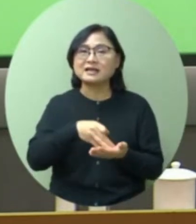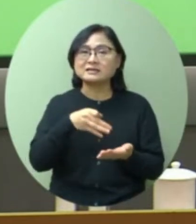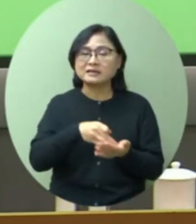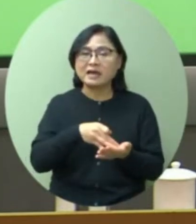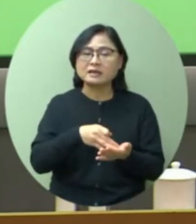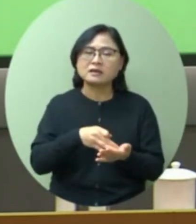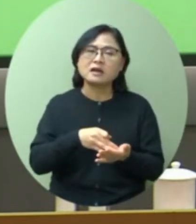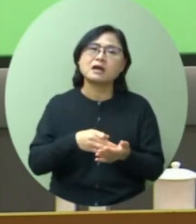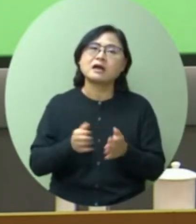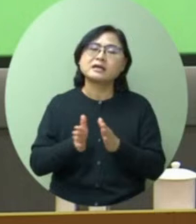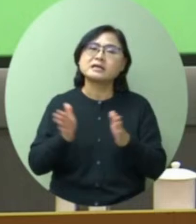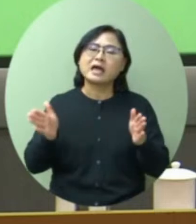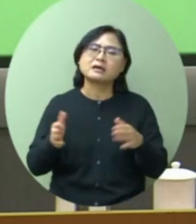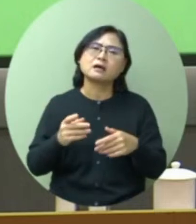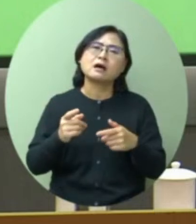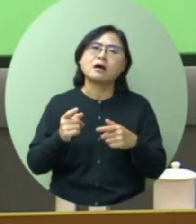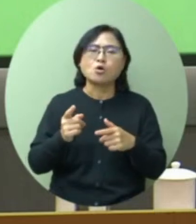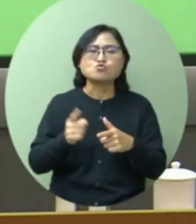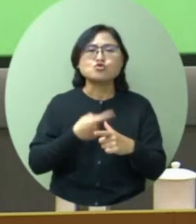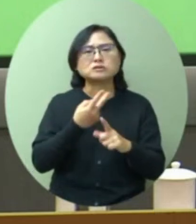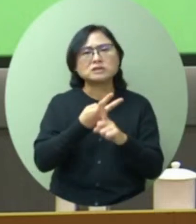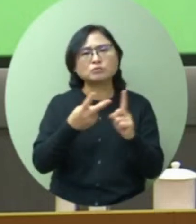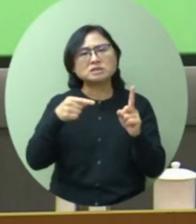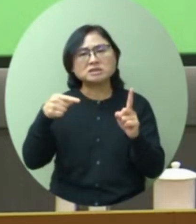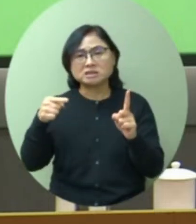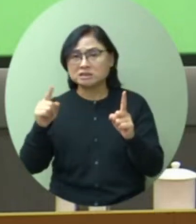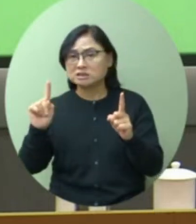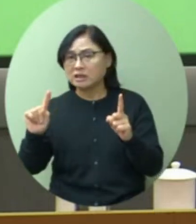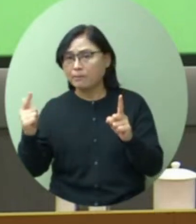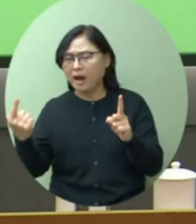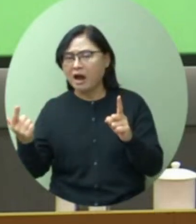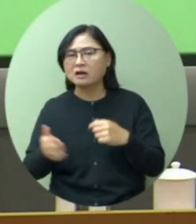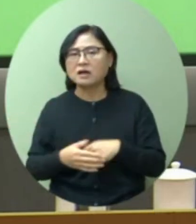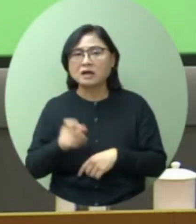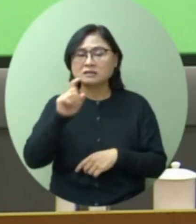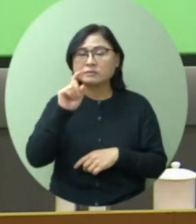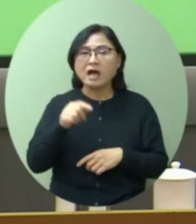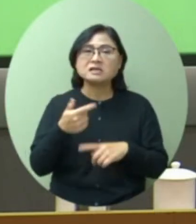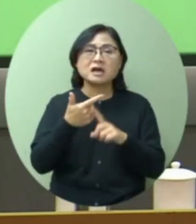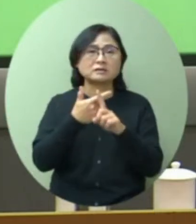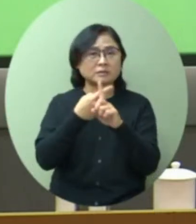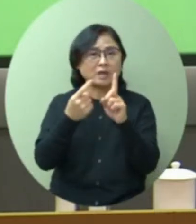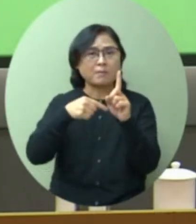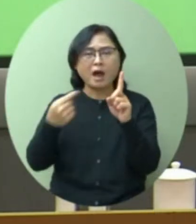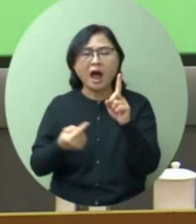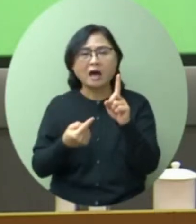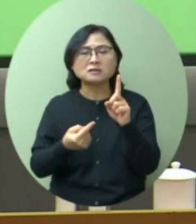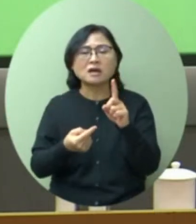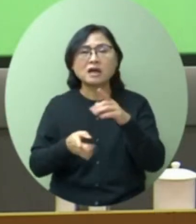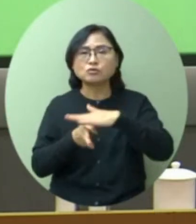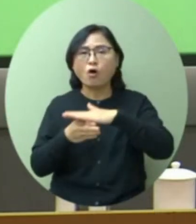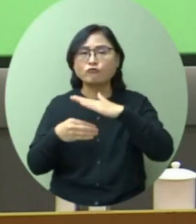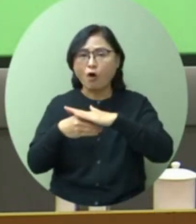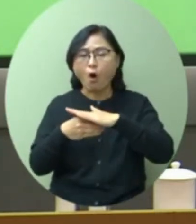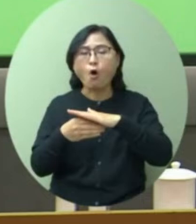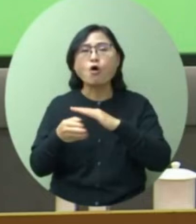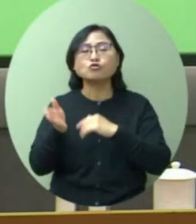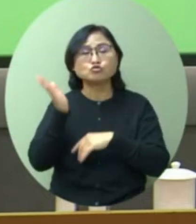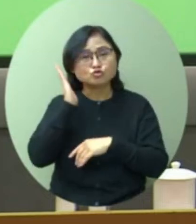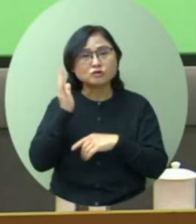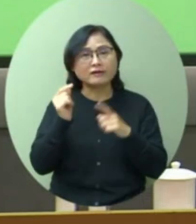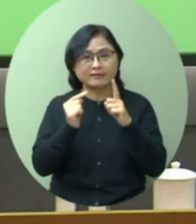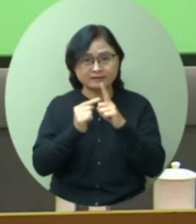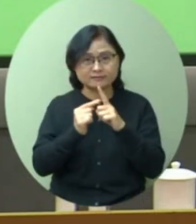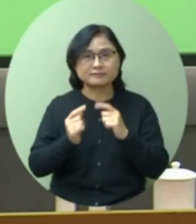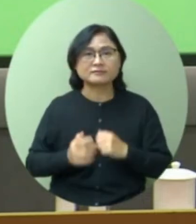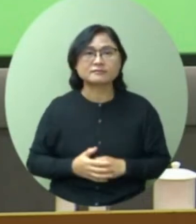about 11,000 households. So if you are talking about 12-month